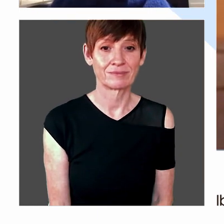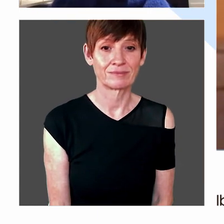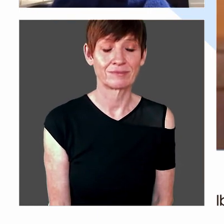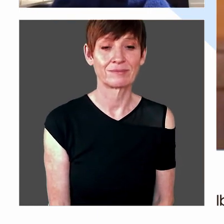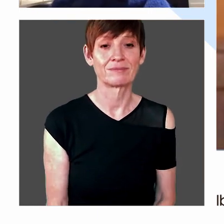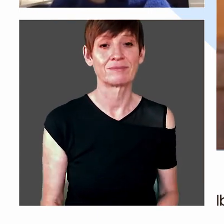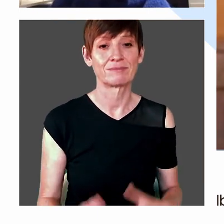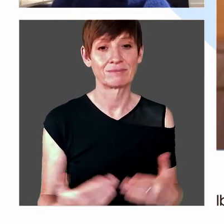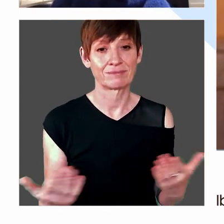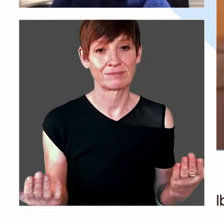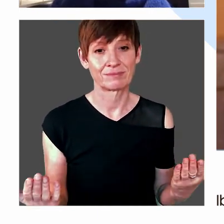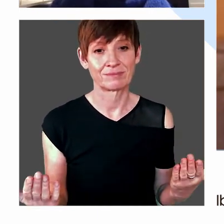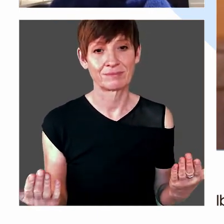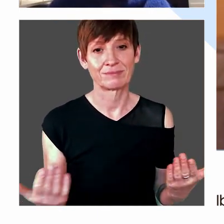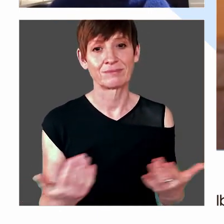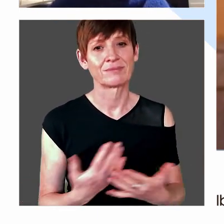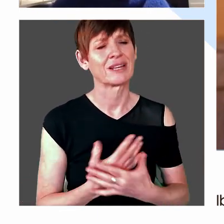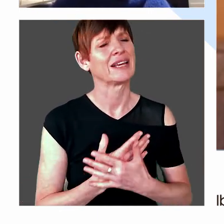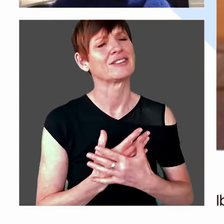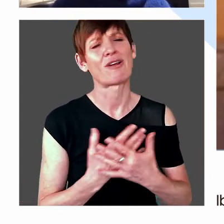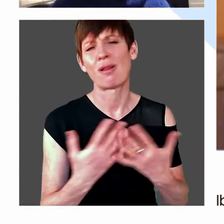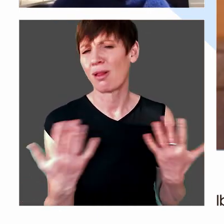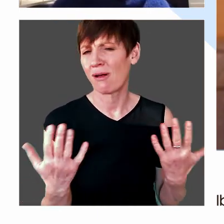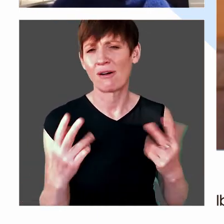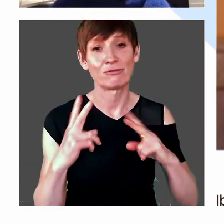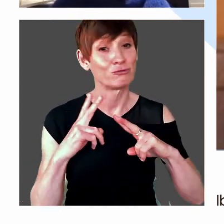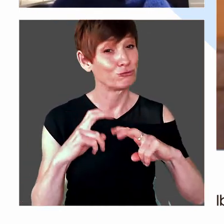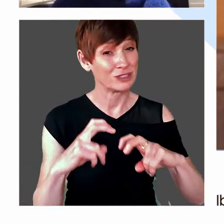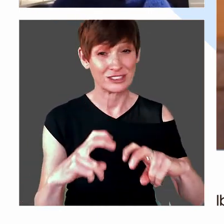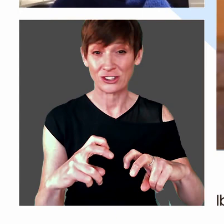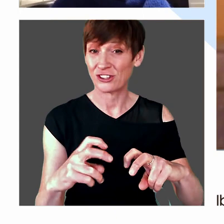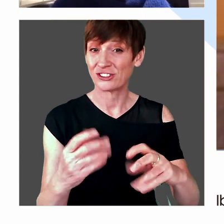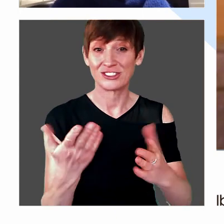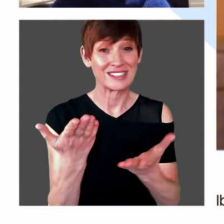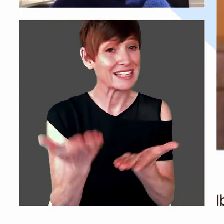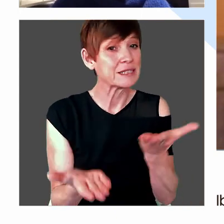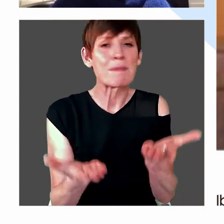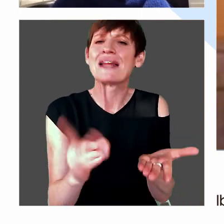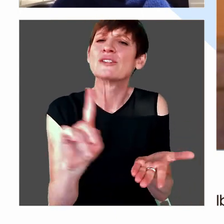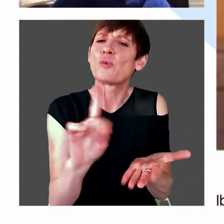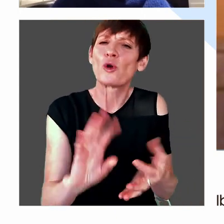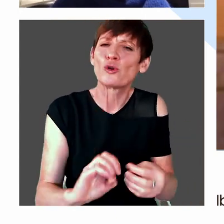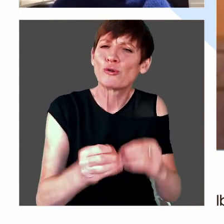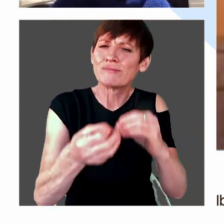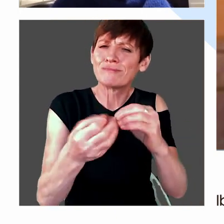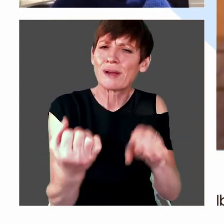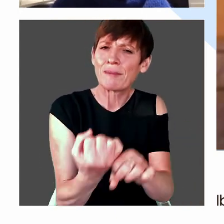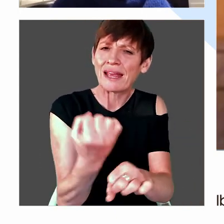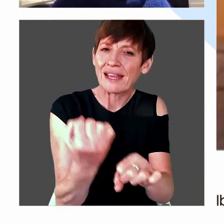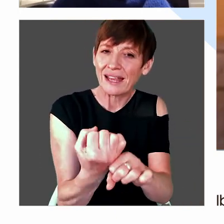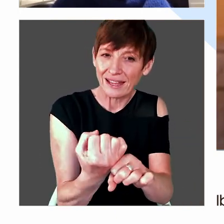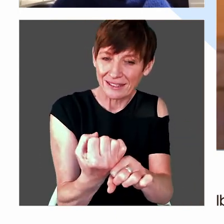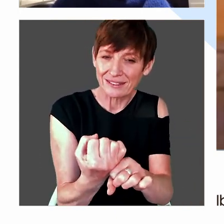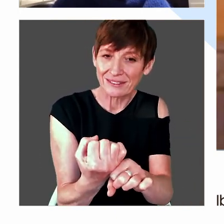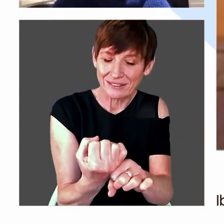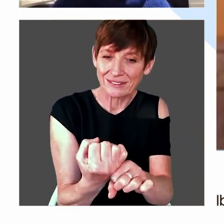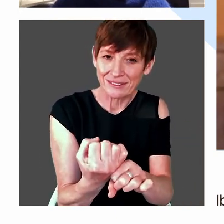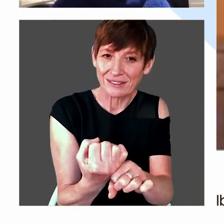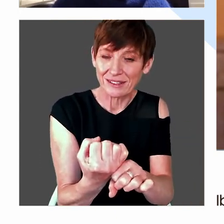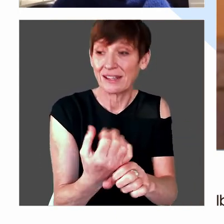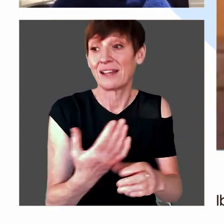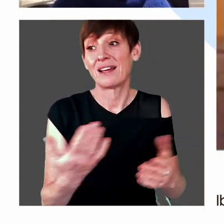it's a lot of research. Depending on what you're kind of making. It's only actually thanks to the